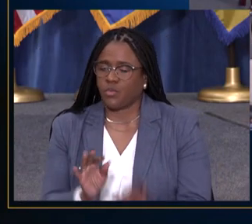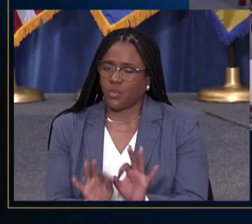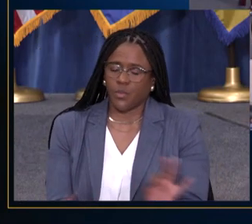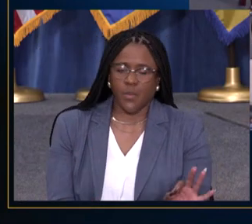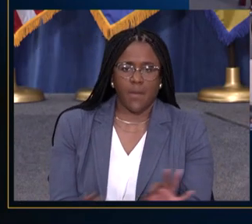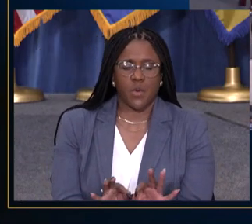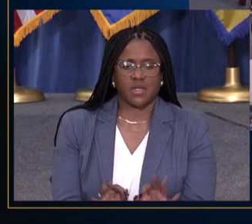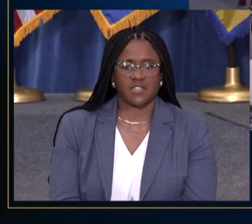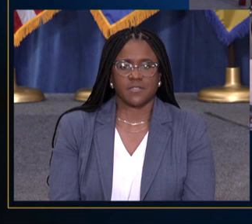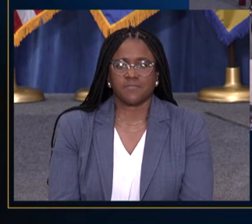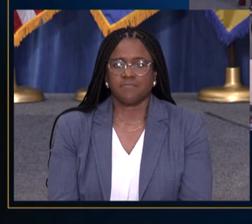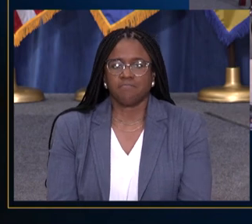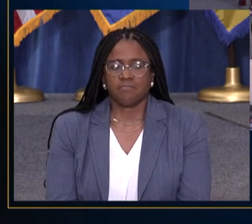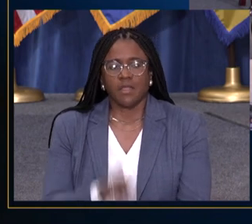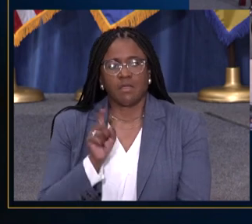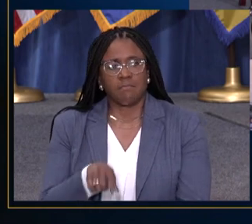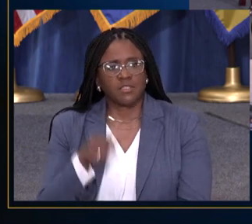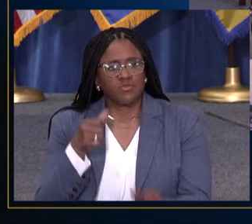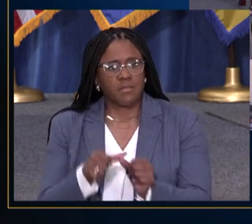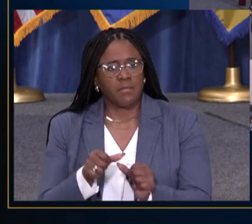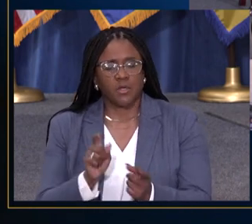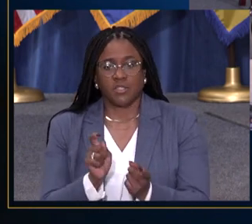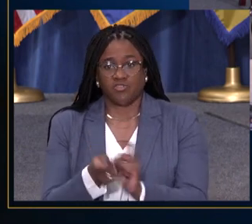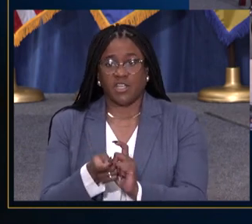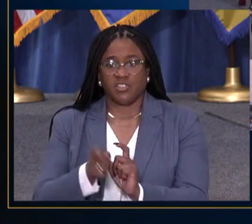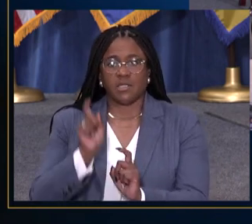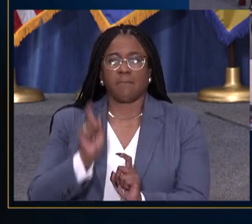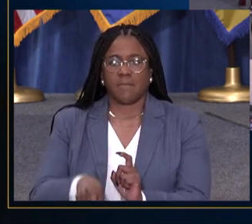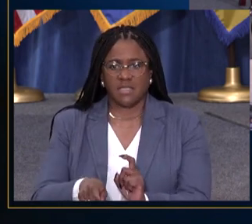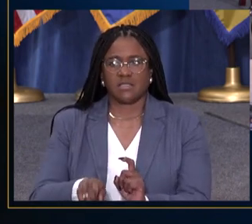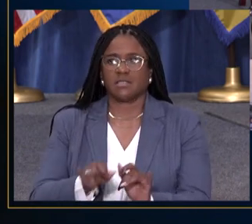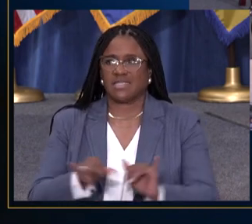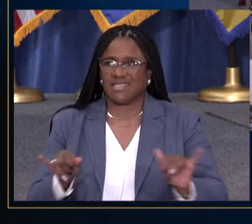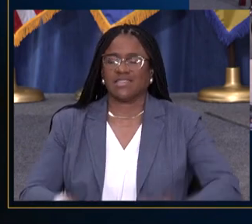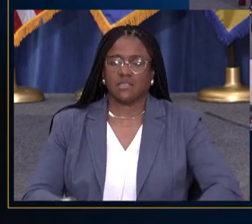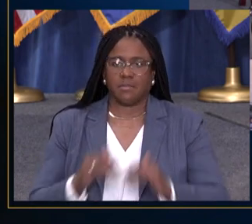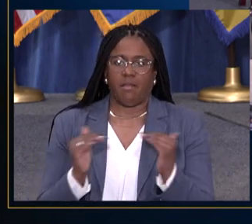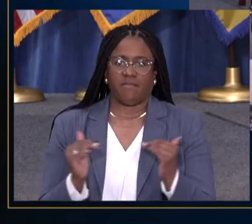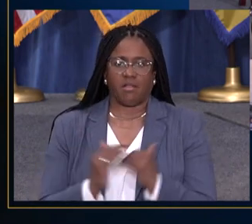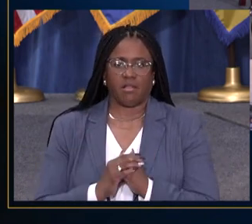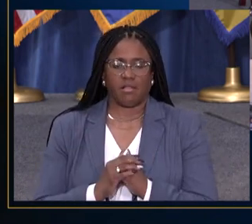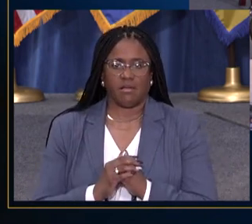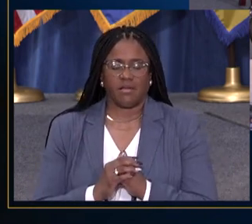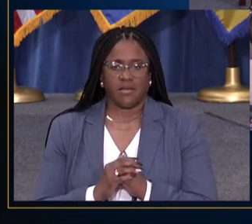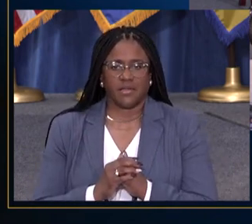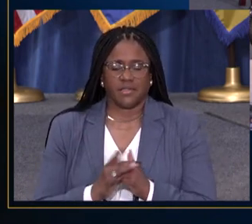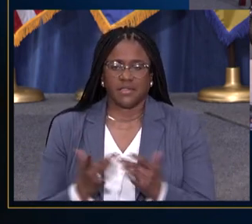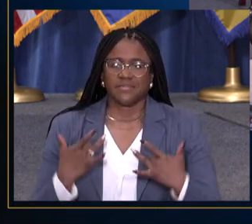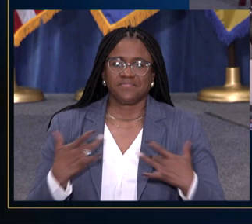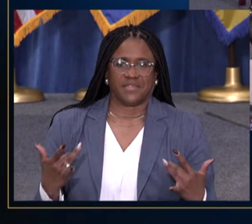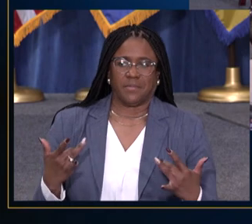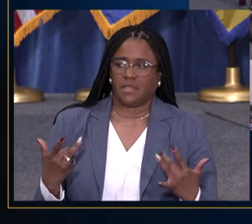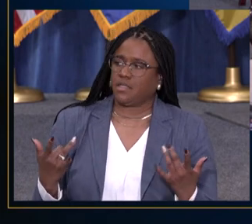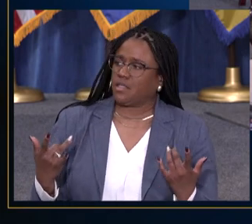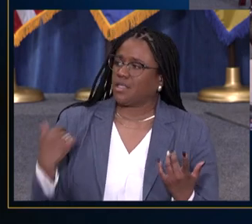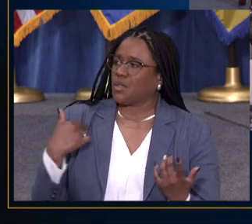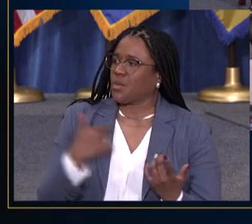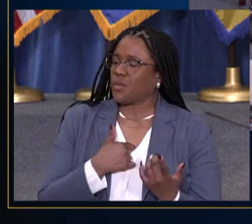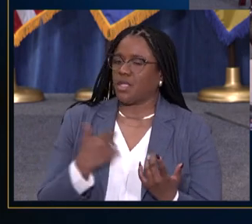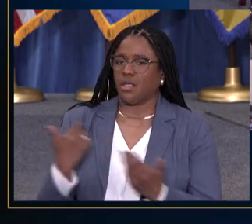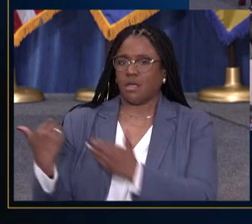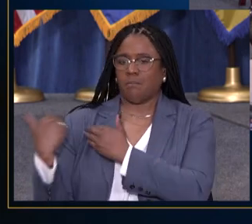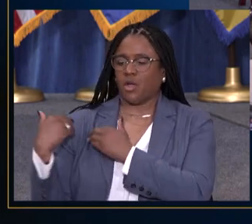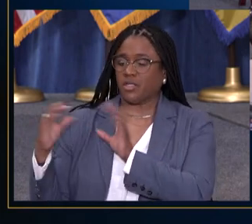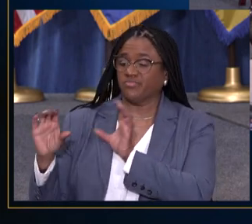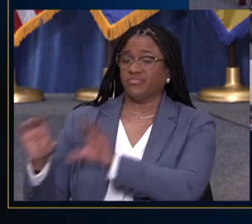that we remember that these changes need to be at a systems level. I think so often we put the burden